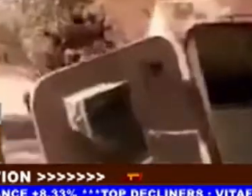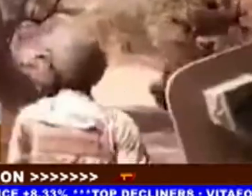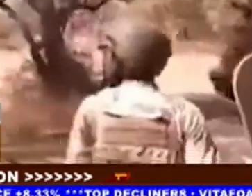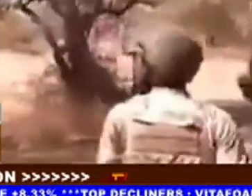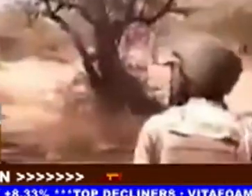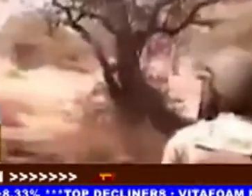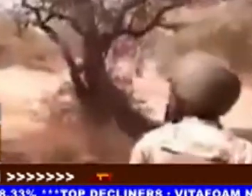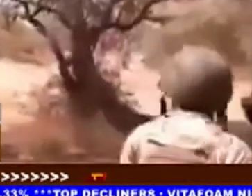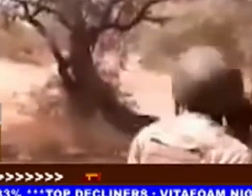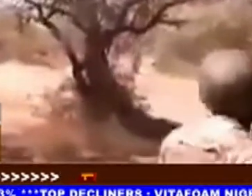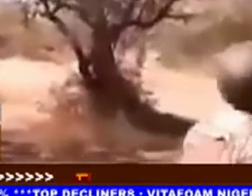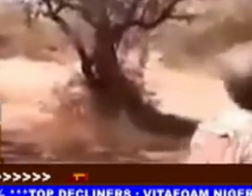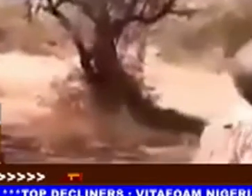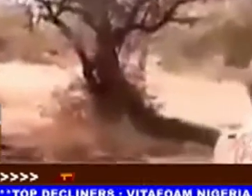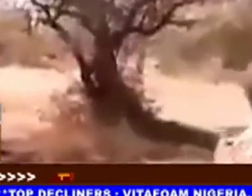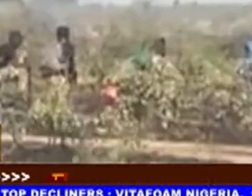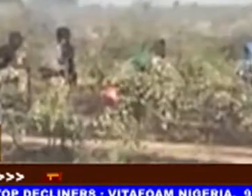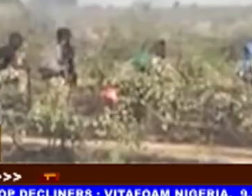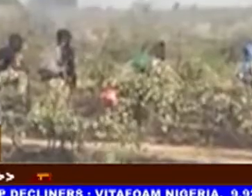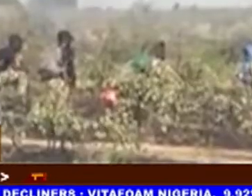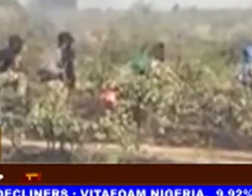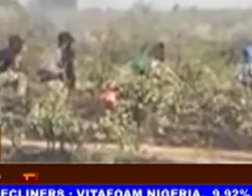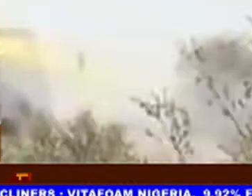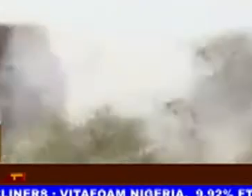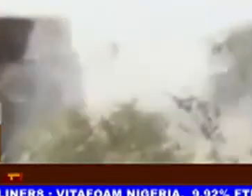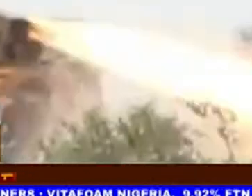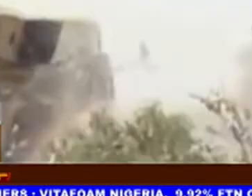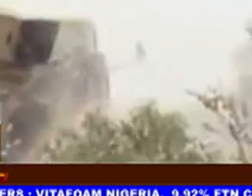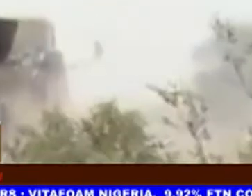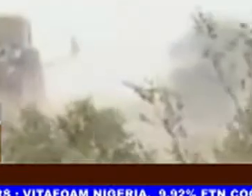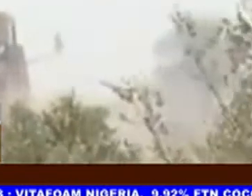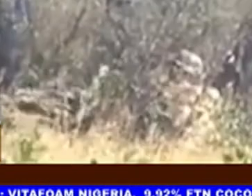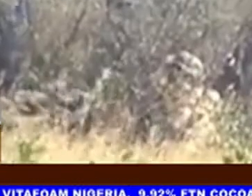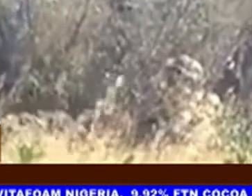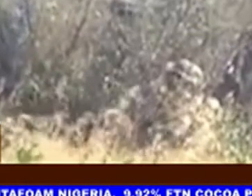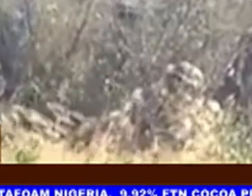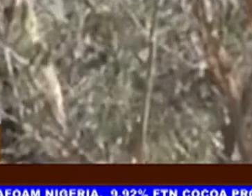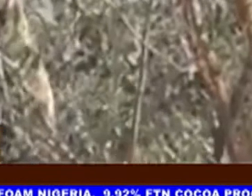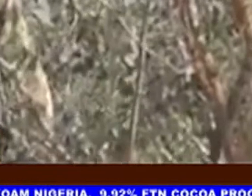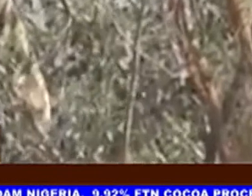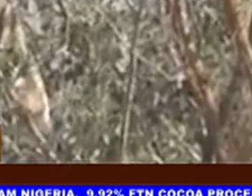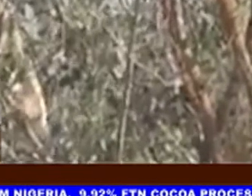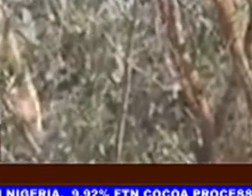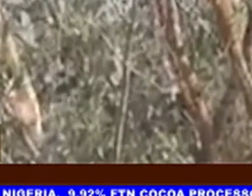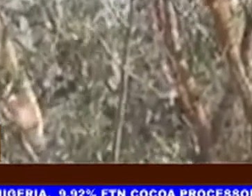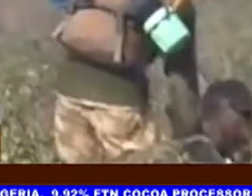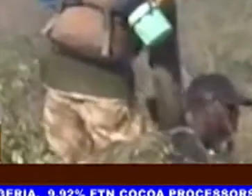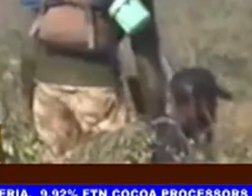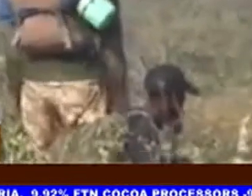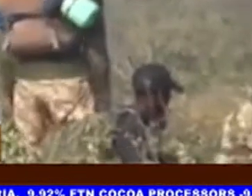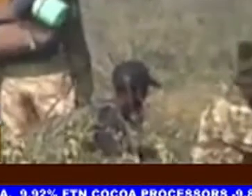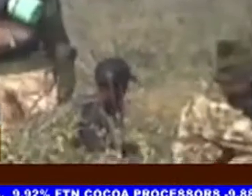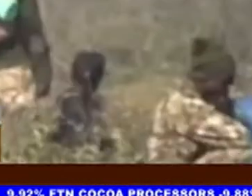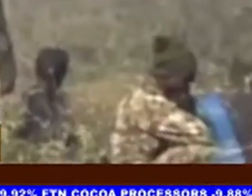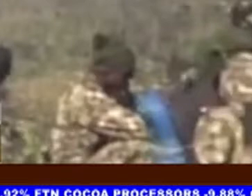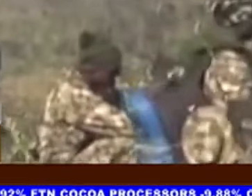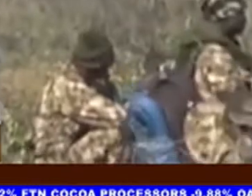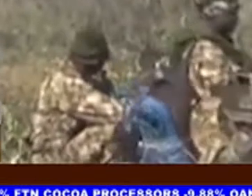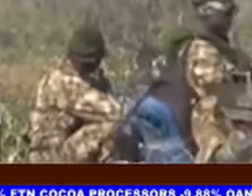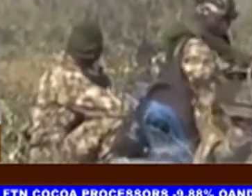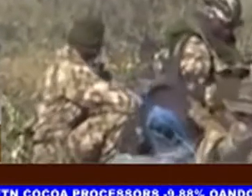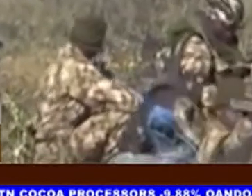Terrorism continues to pose a major threat to peace and security in most nations across the globe, undermining core